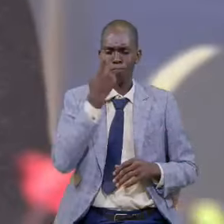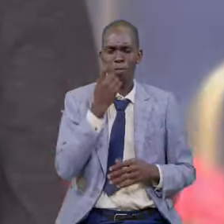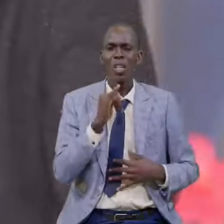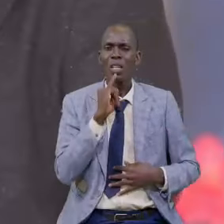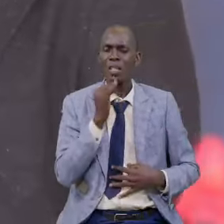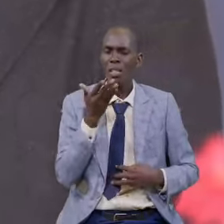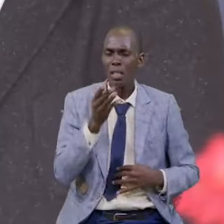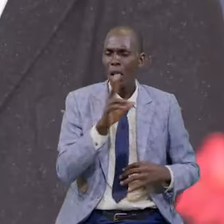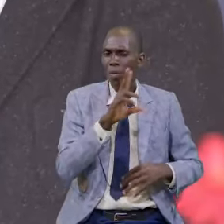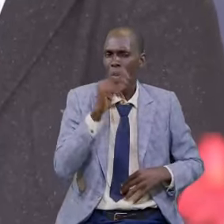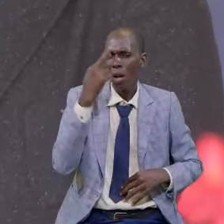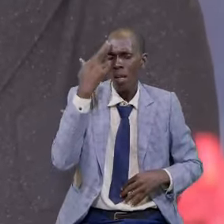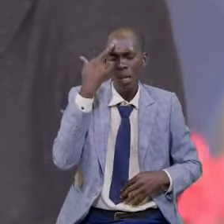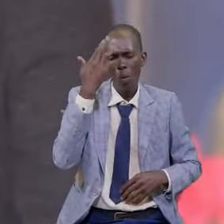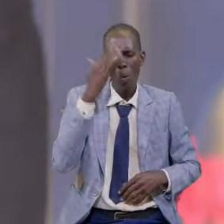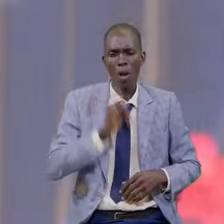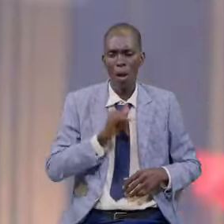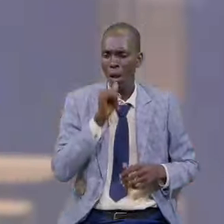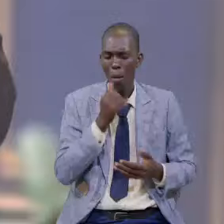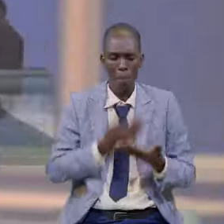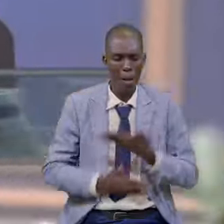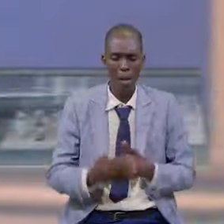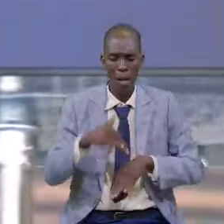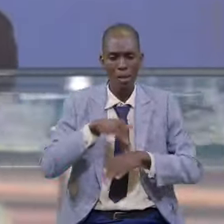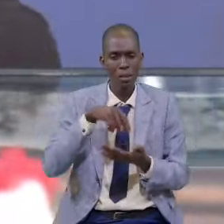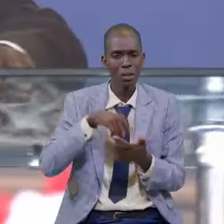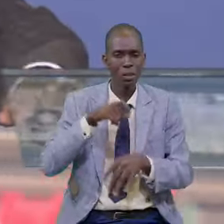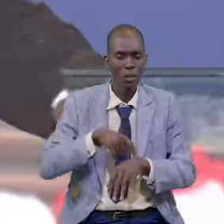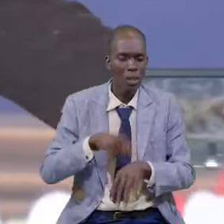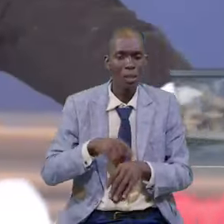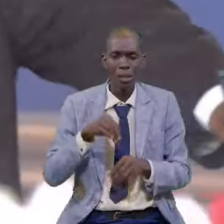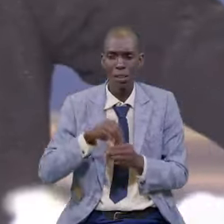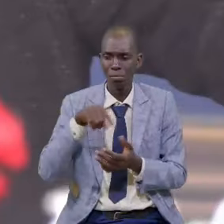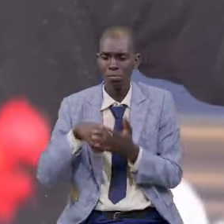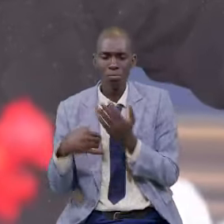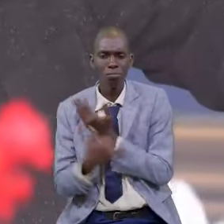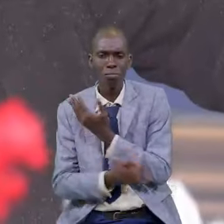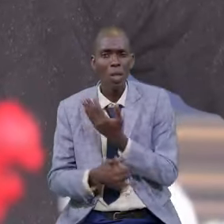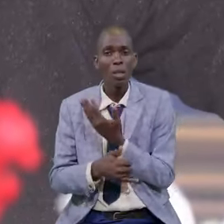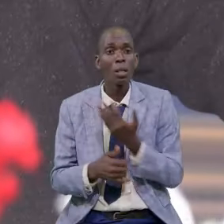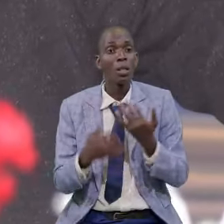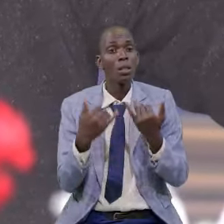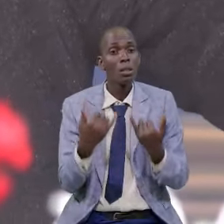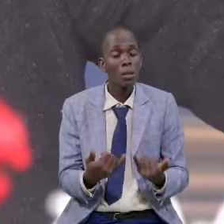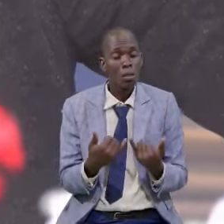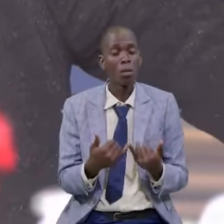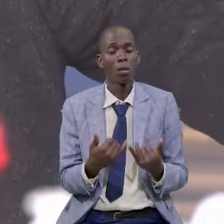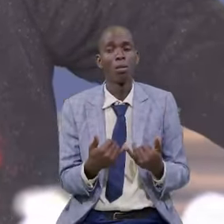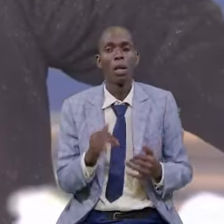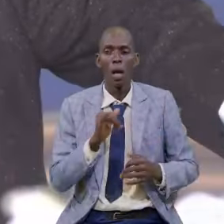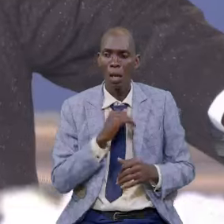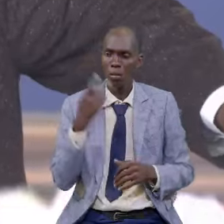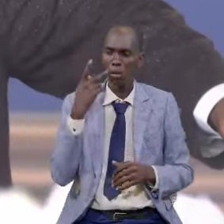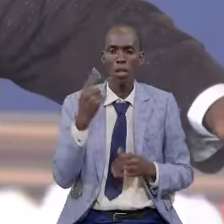see Goliath that comes to threaten the nation of God. I see the hunger. I see